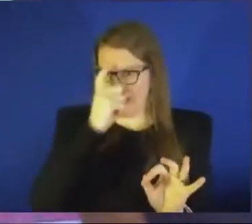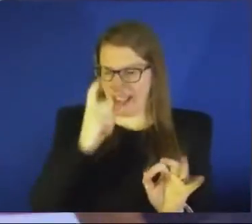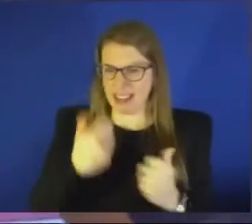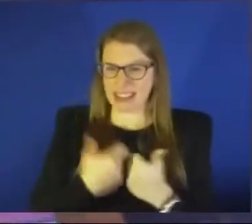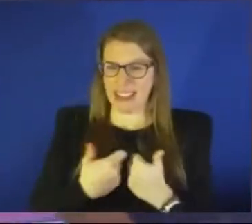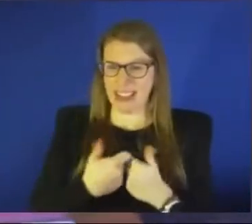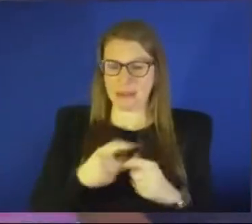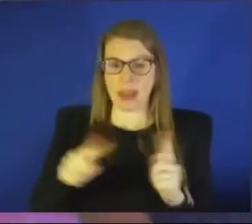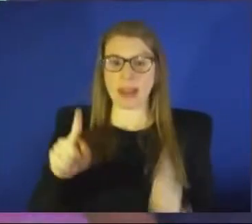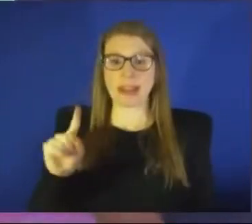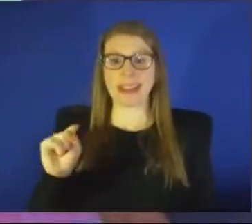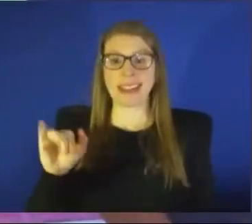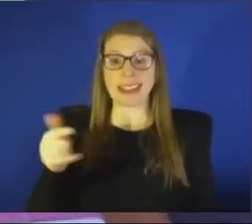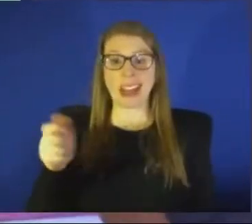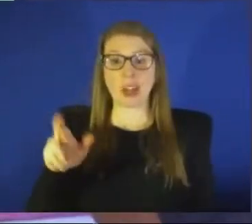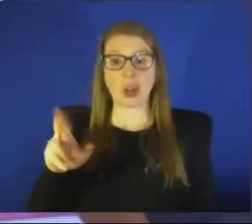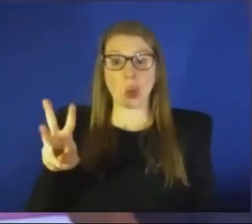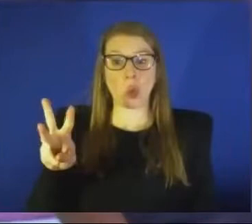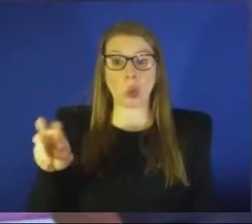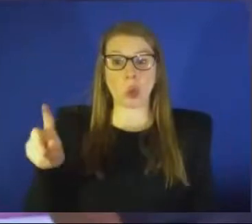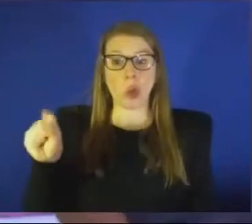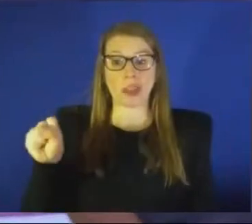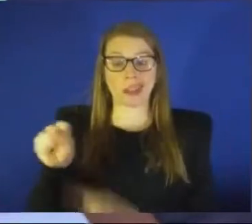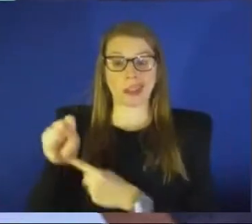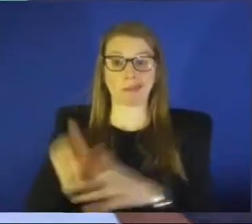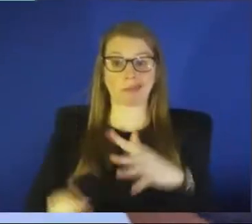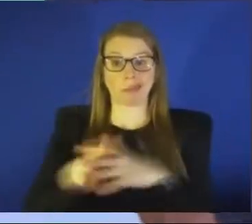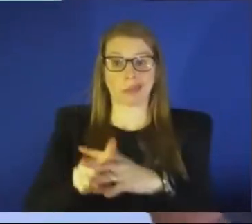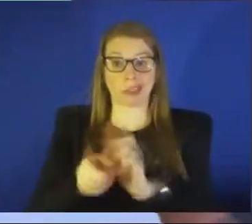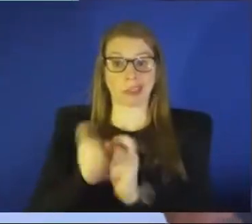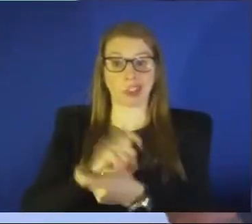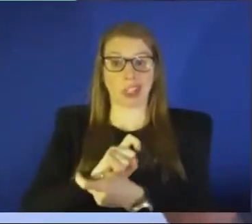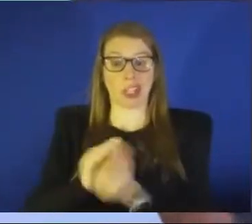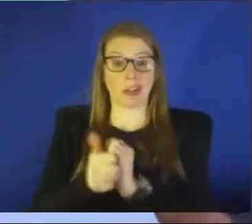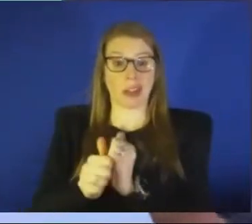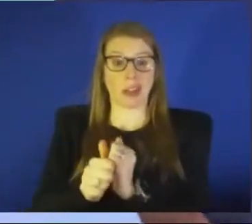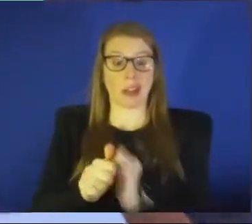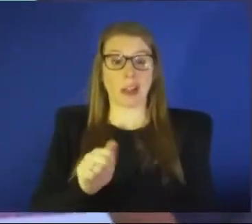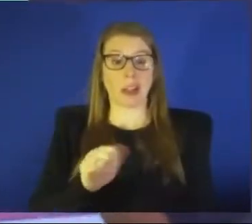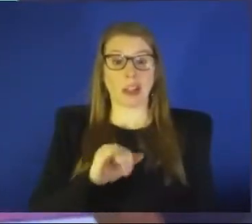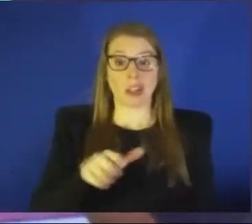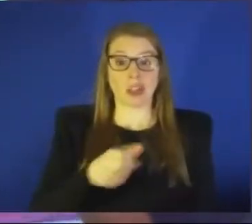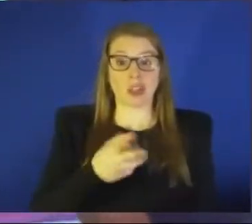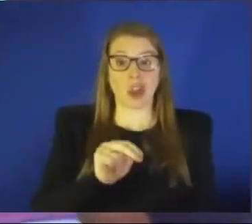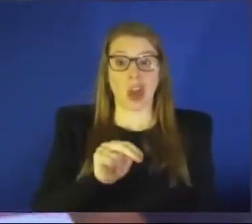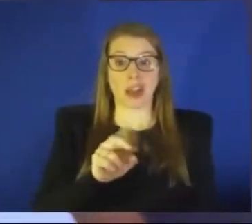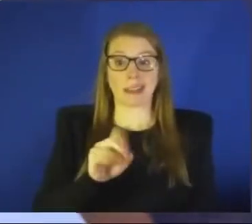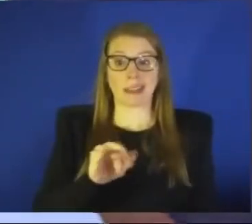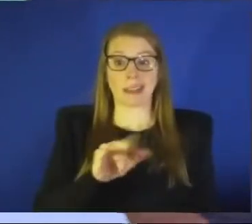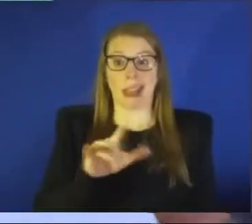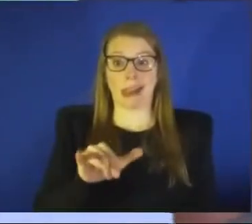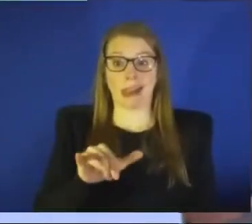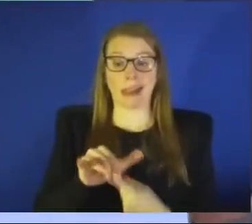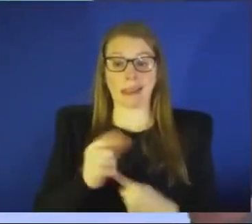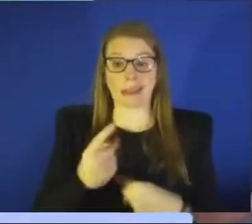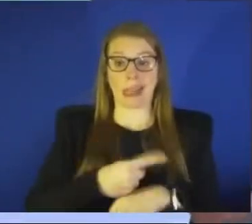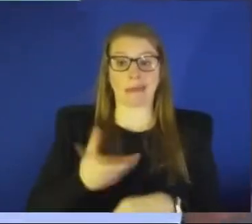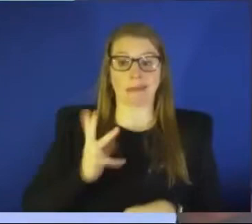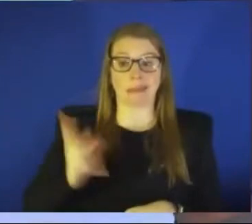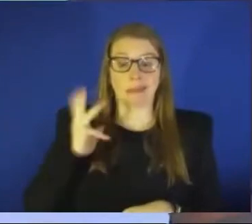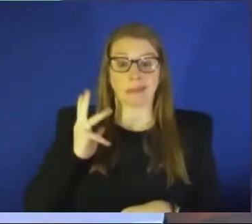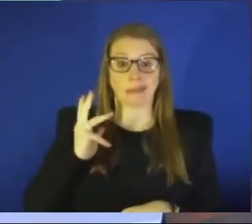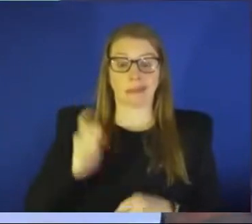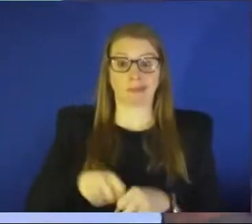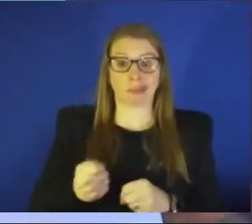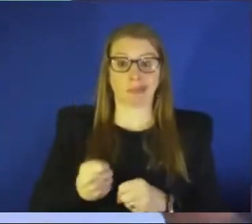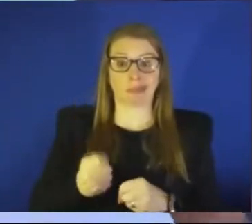came along, that really changed the sport. And from going from, I call it kind of the John Daly days, where people were, cracking open a beer on the golf course and competing, to a real athlete